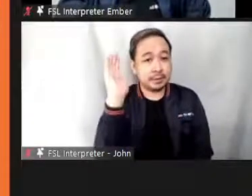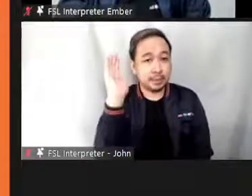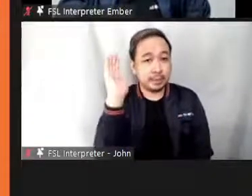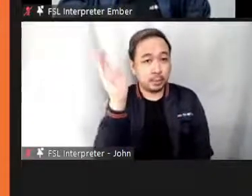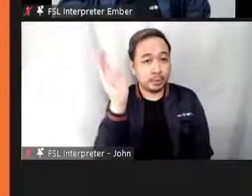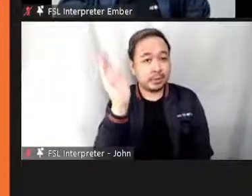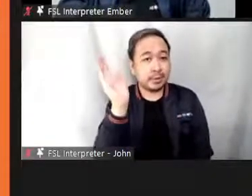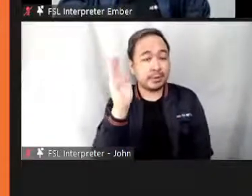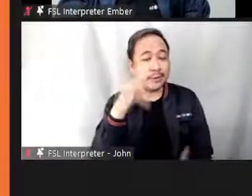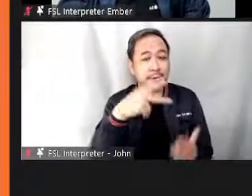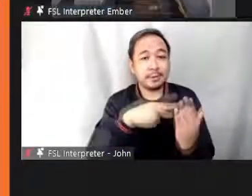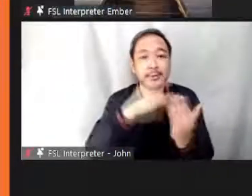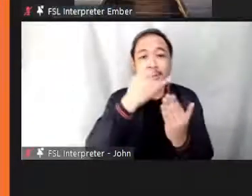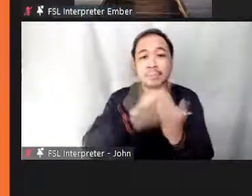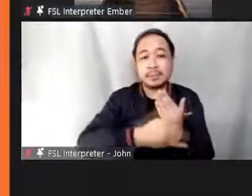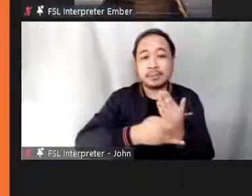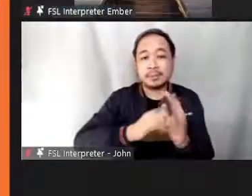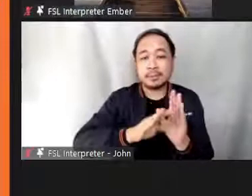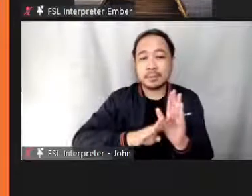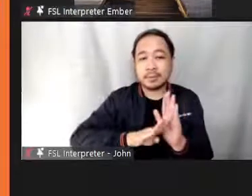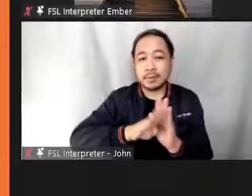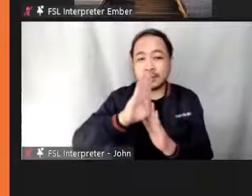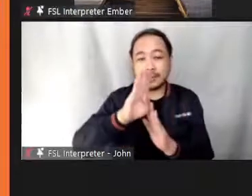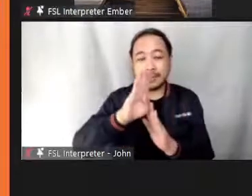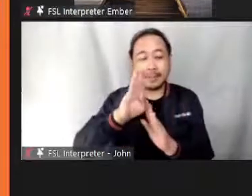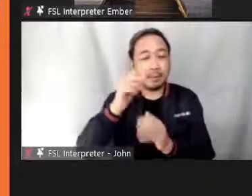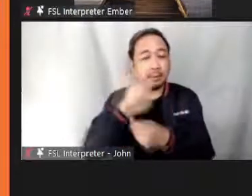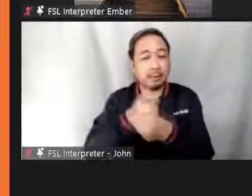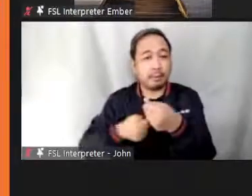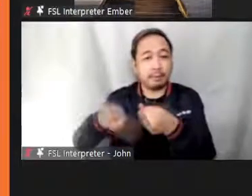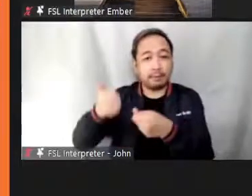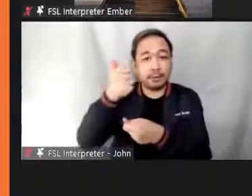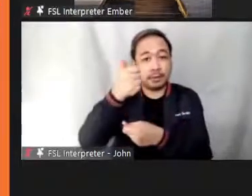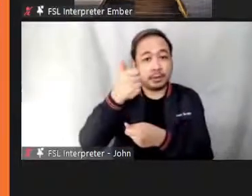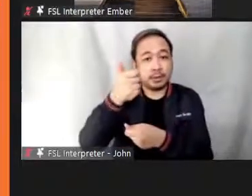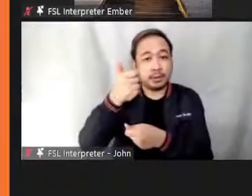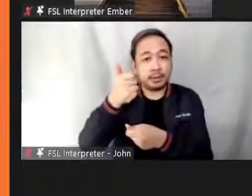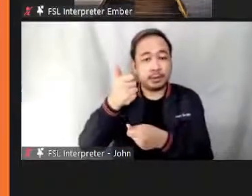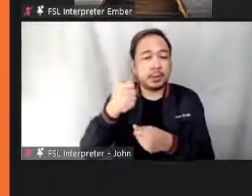Project Development Officer of and